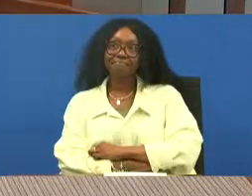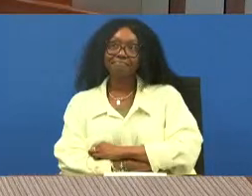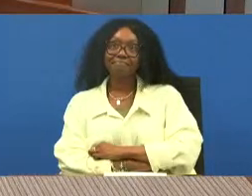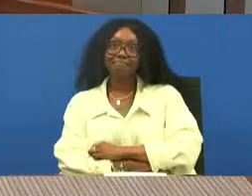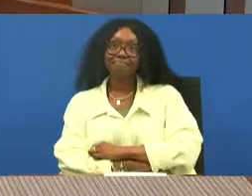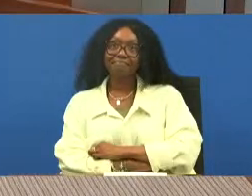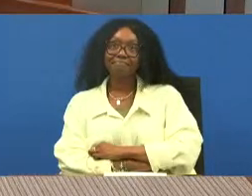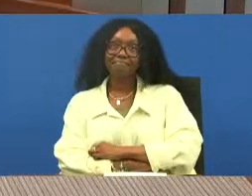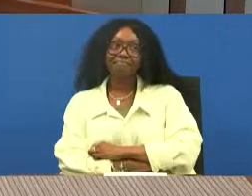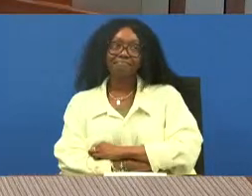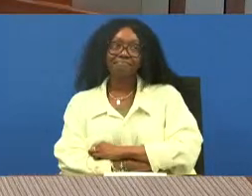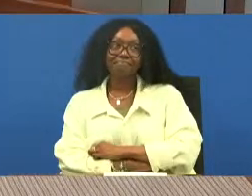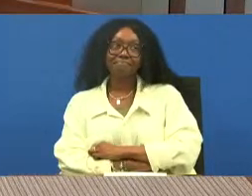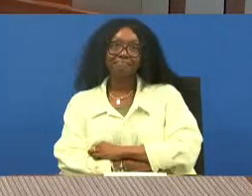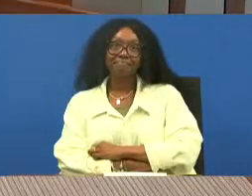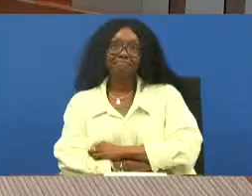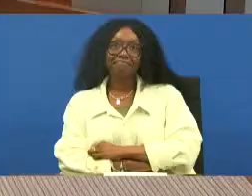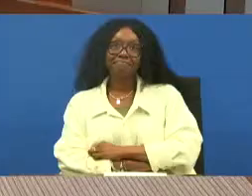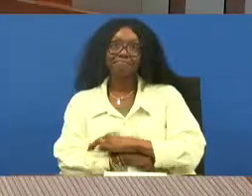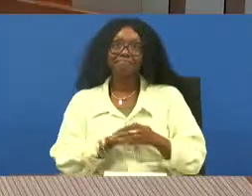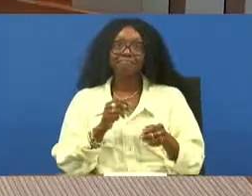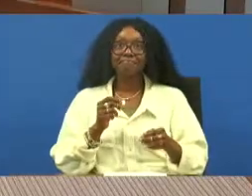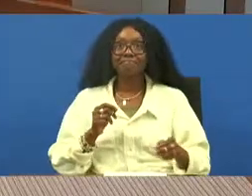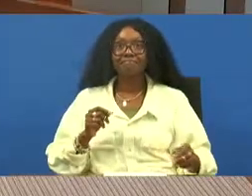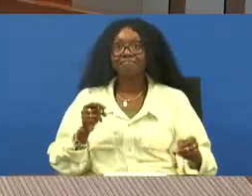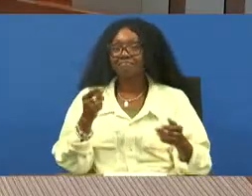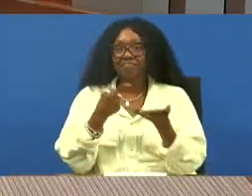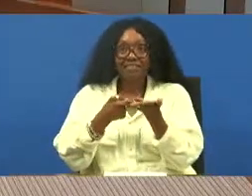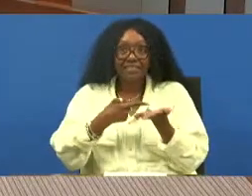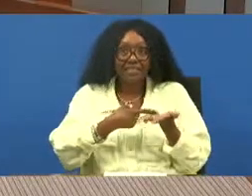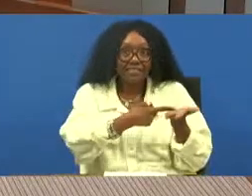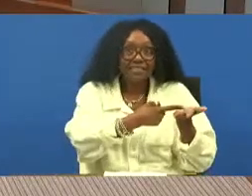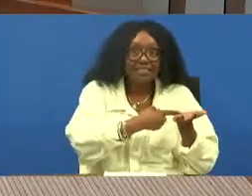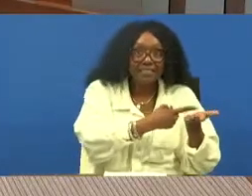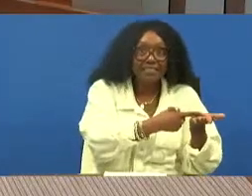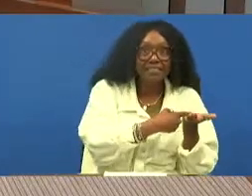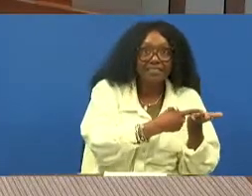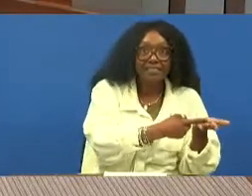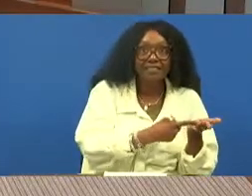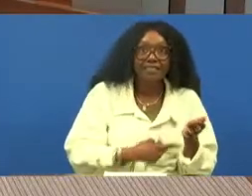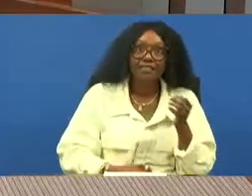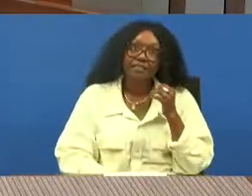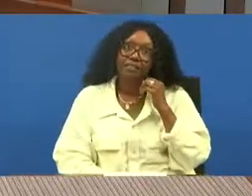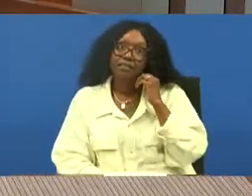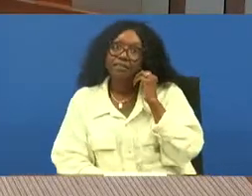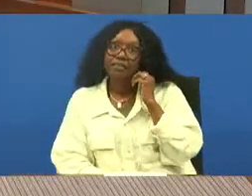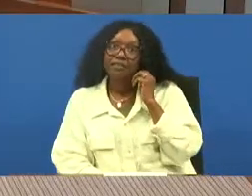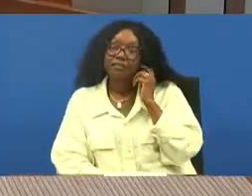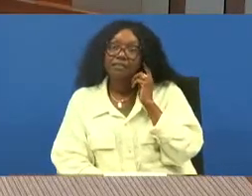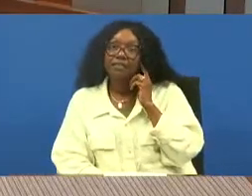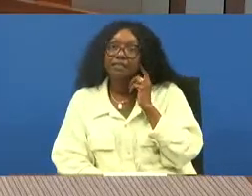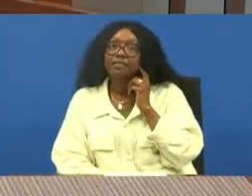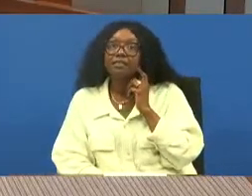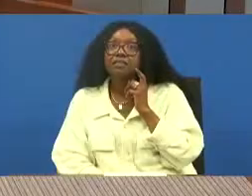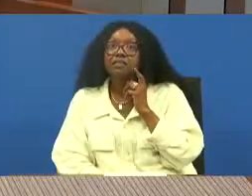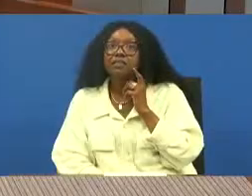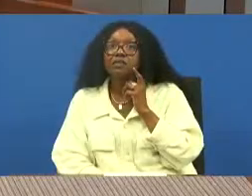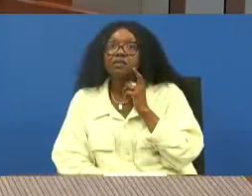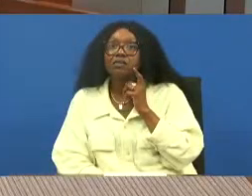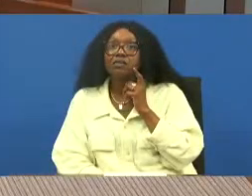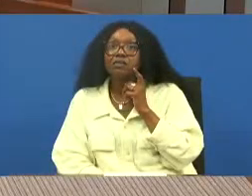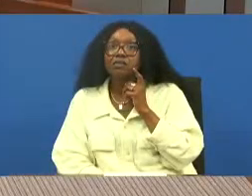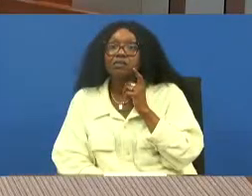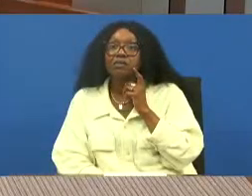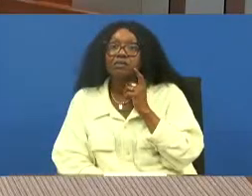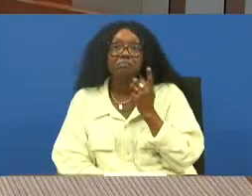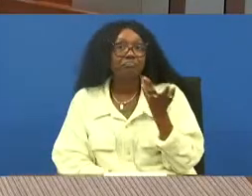So you need a motion to defer to June What? 18th? But can we do it with the I don't know. No, you can't say.